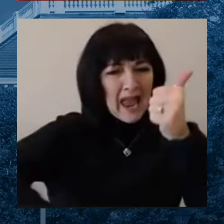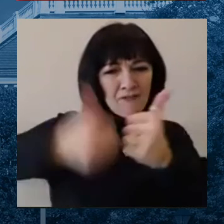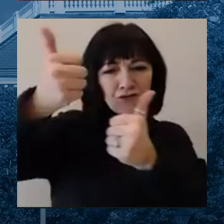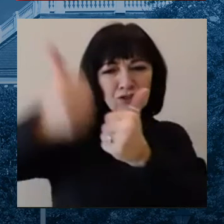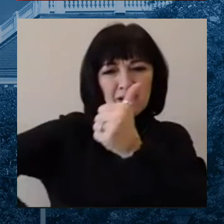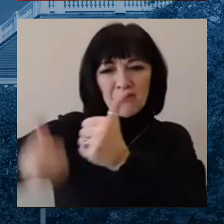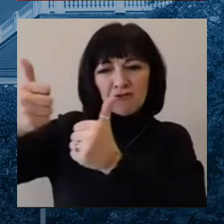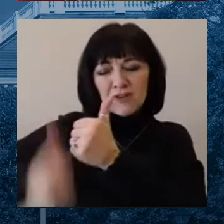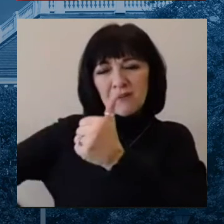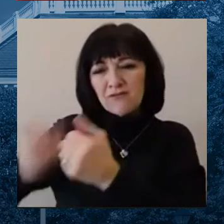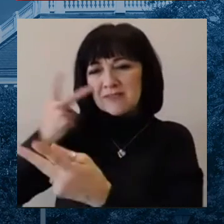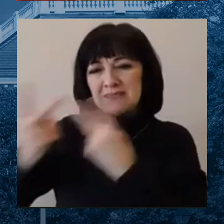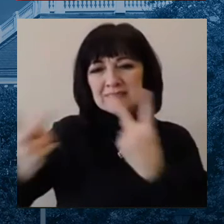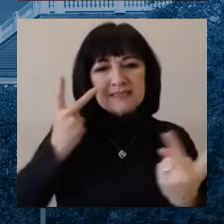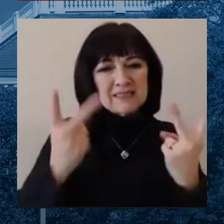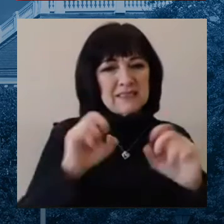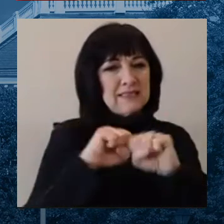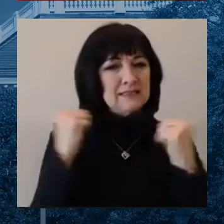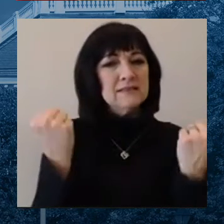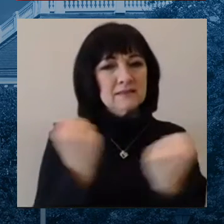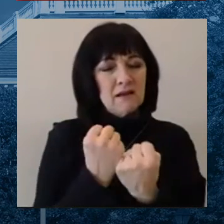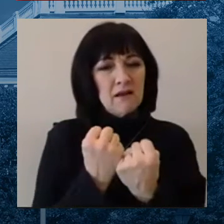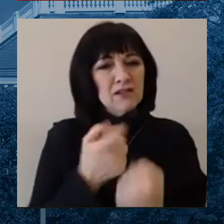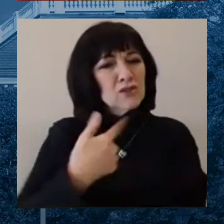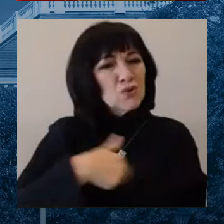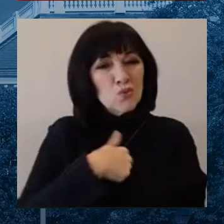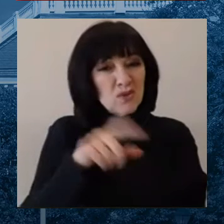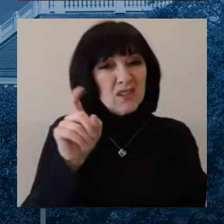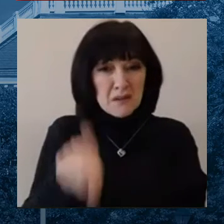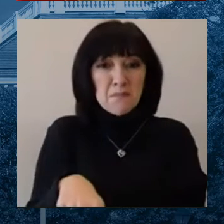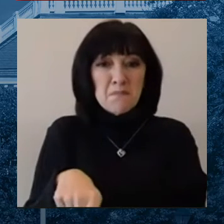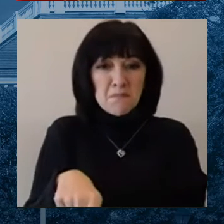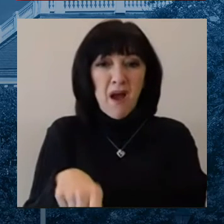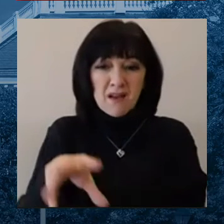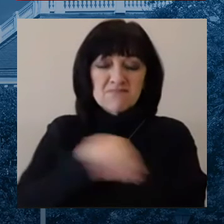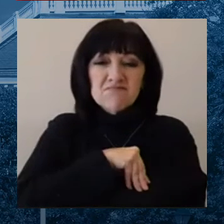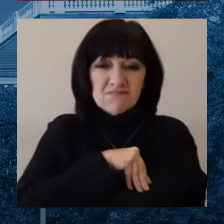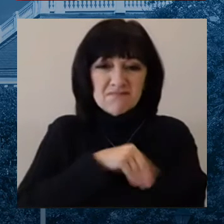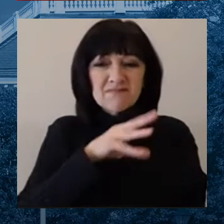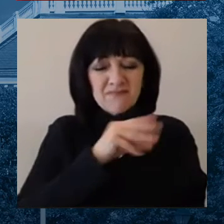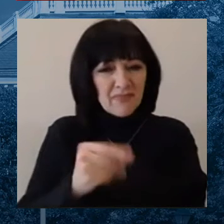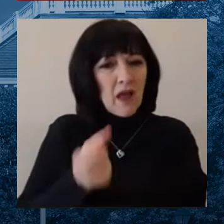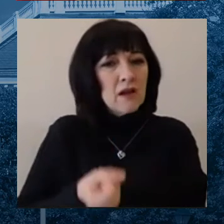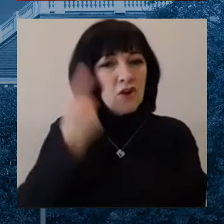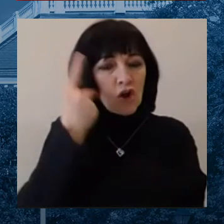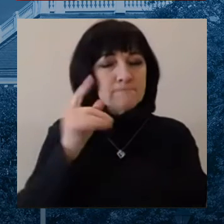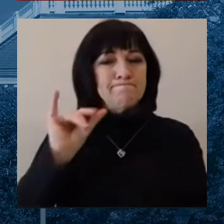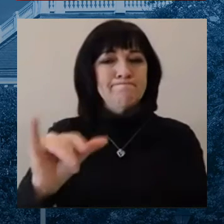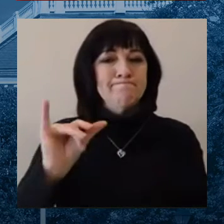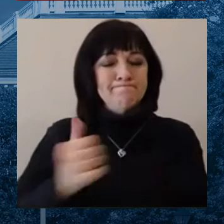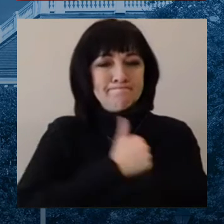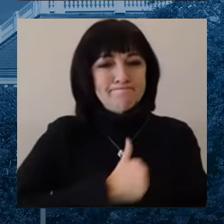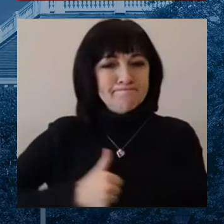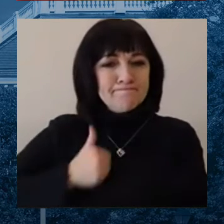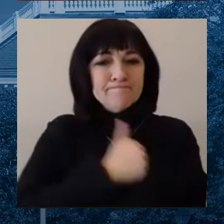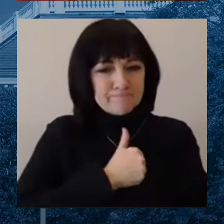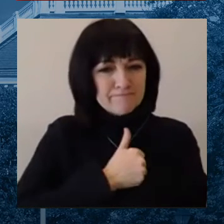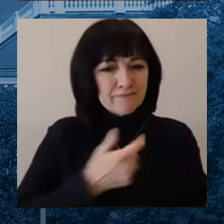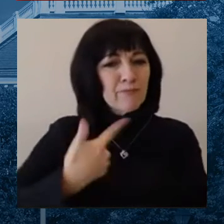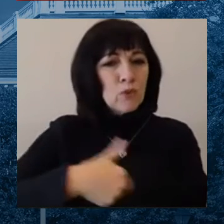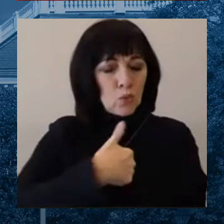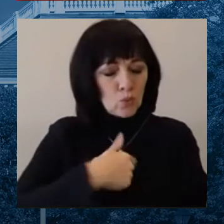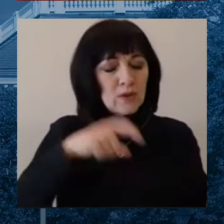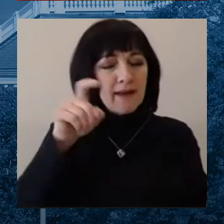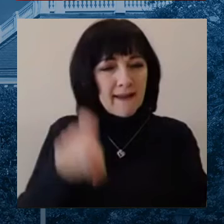society. We must acknowledge this truth and stand firm together to